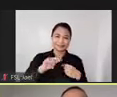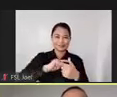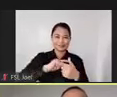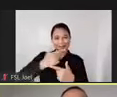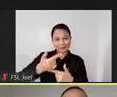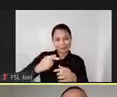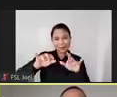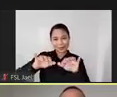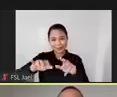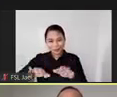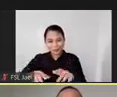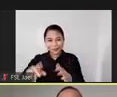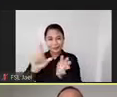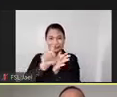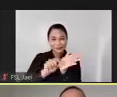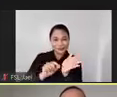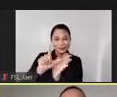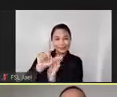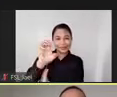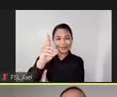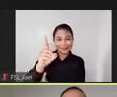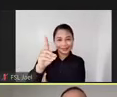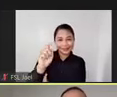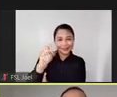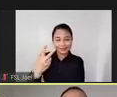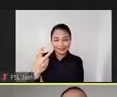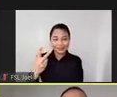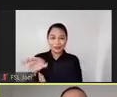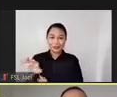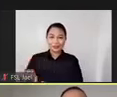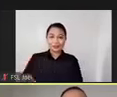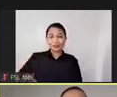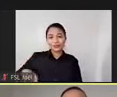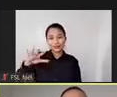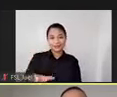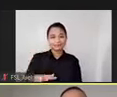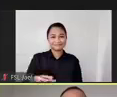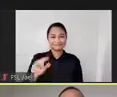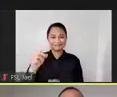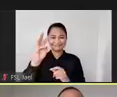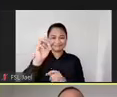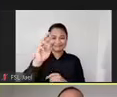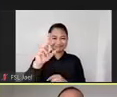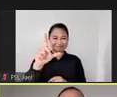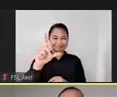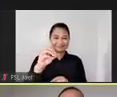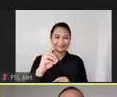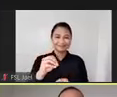providing electricity, the program levels off the playing field for students in these schools,